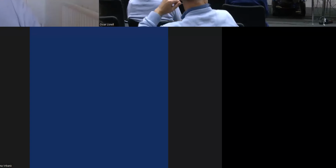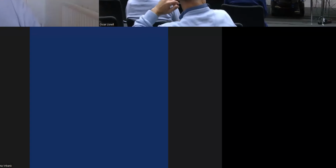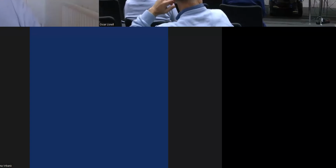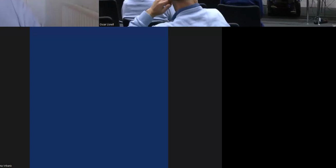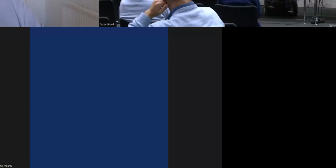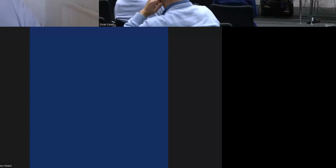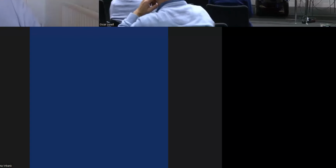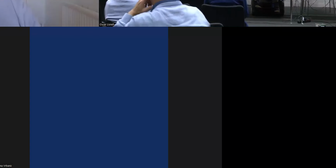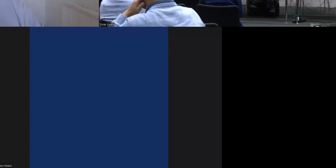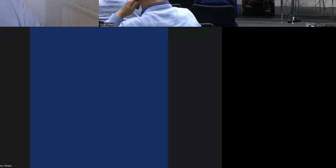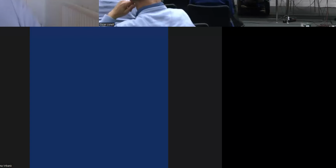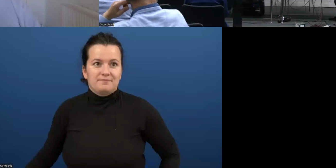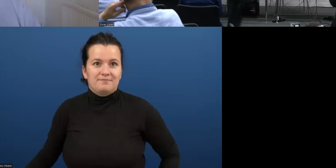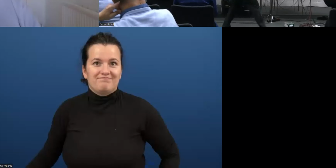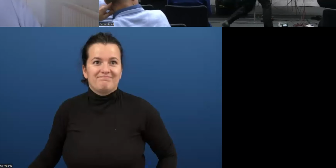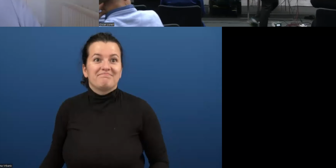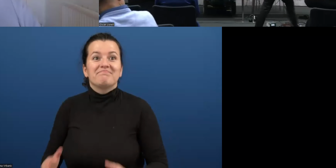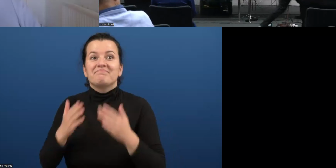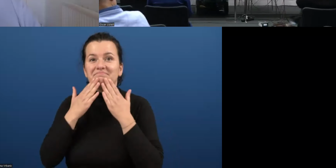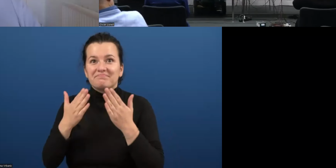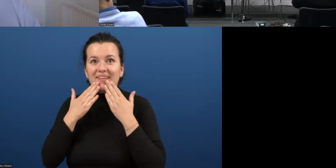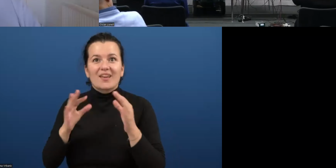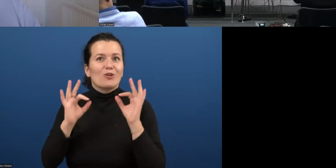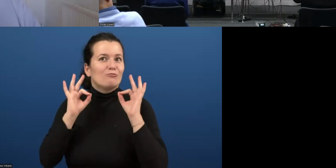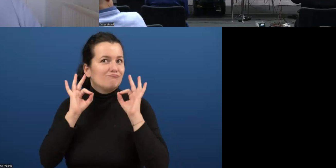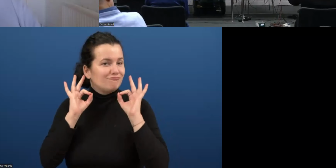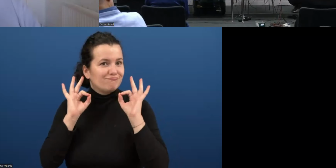Thank you very much. Great work.